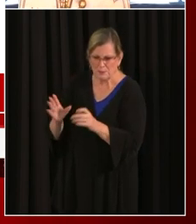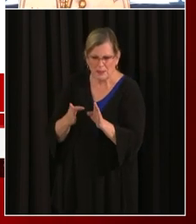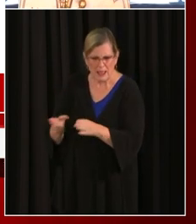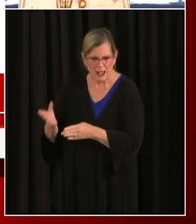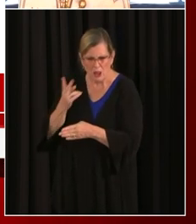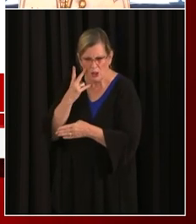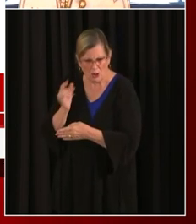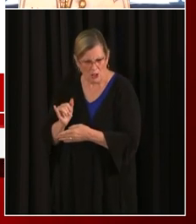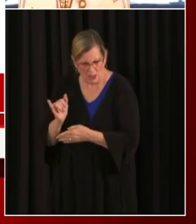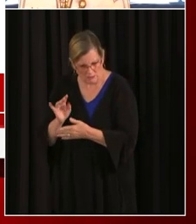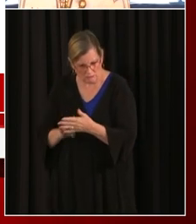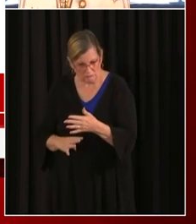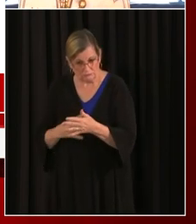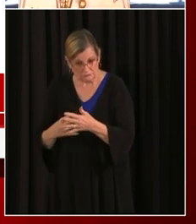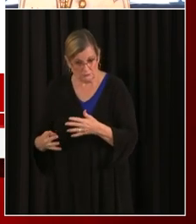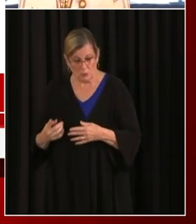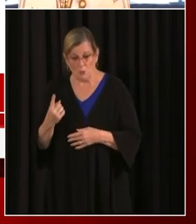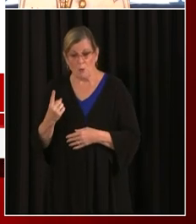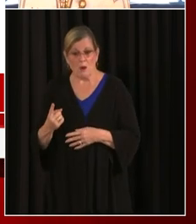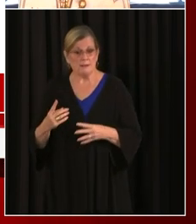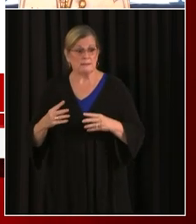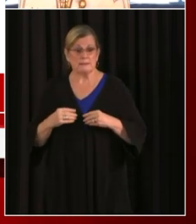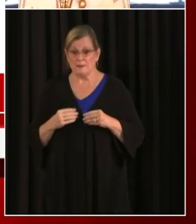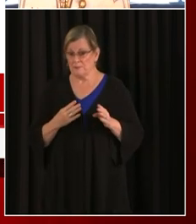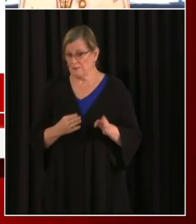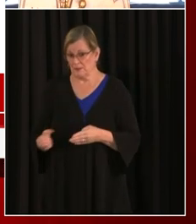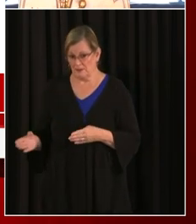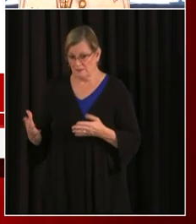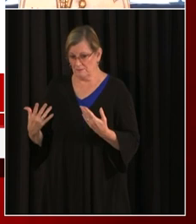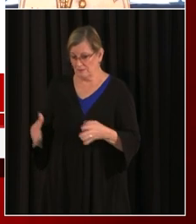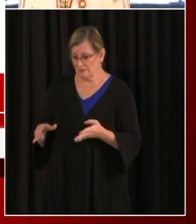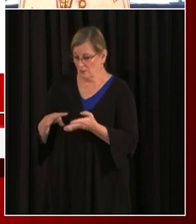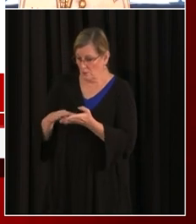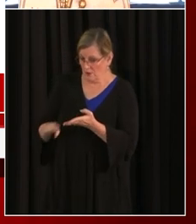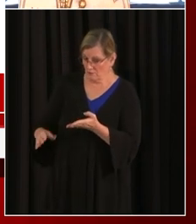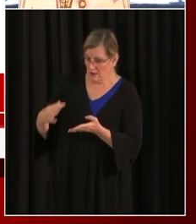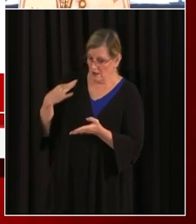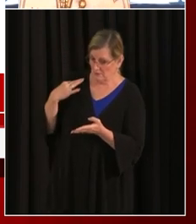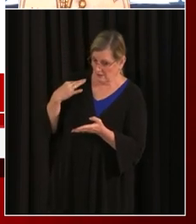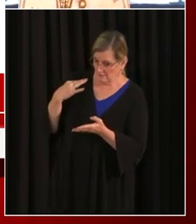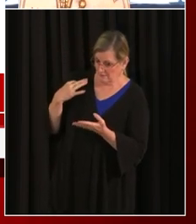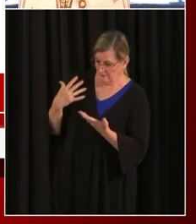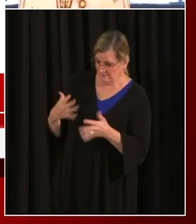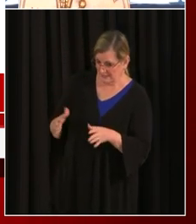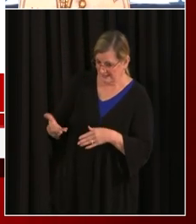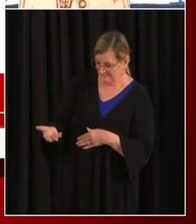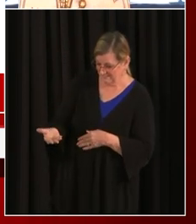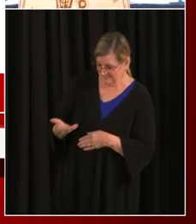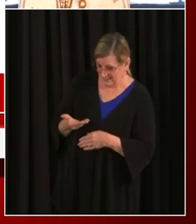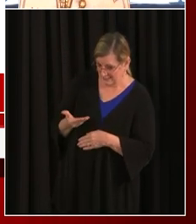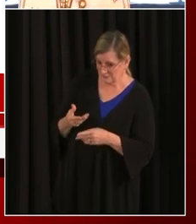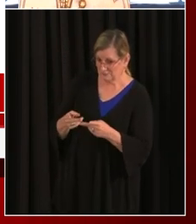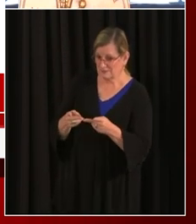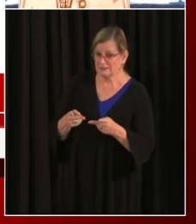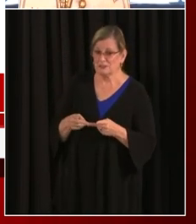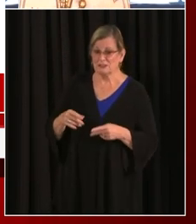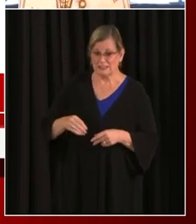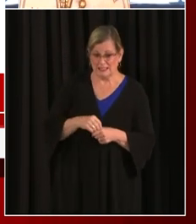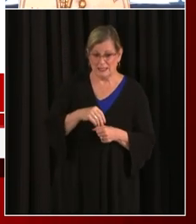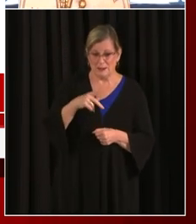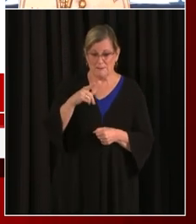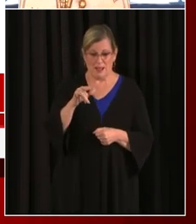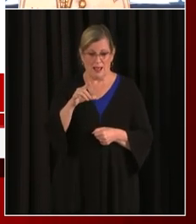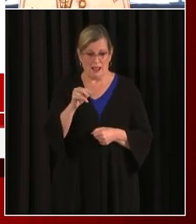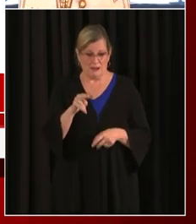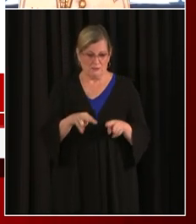this time, we're only accepting plans and waiver applications from those invited venues, and the pilot period will